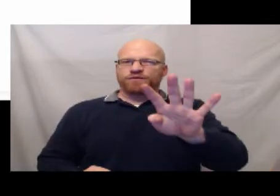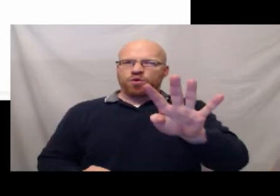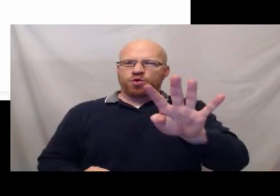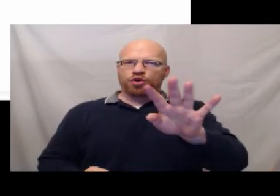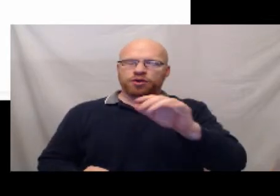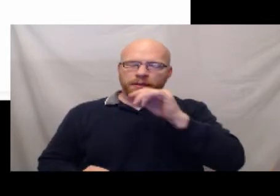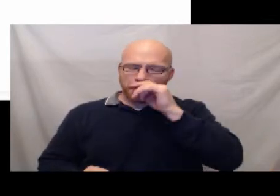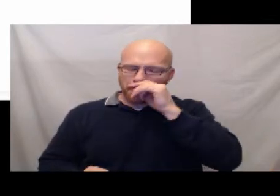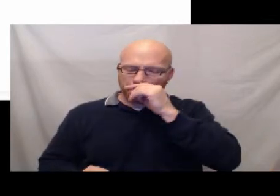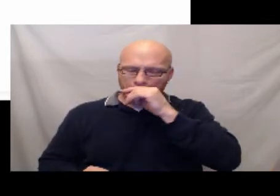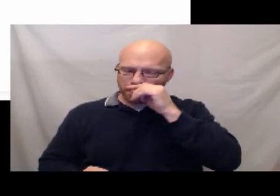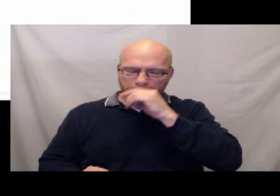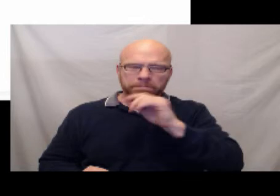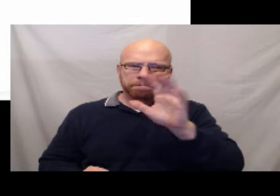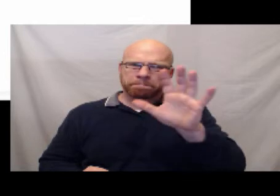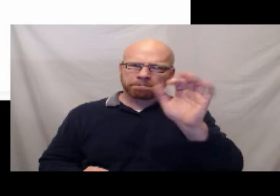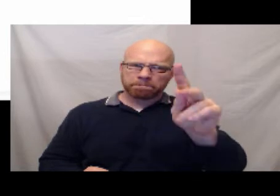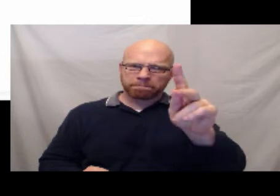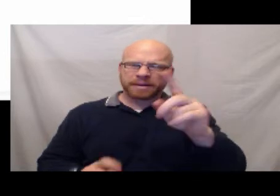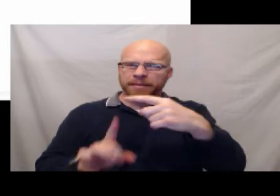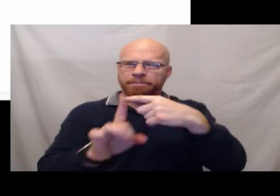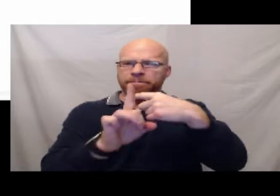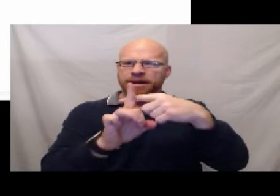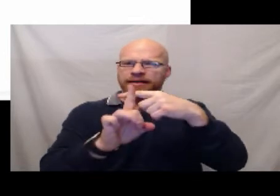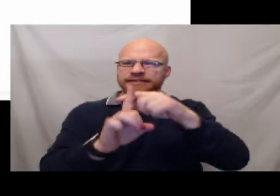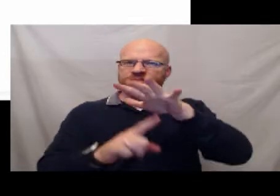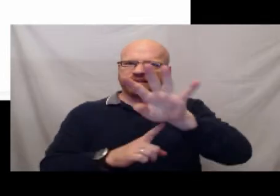Now we have B.